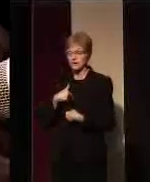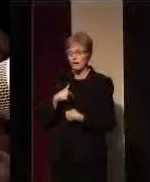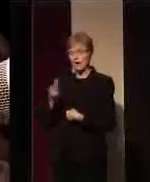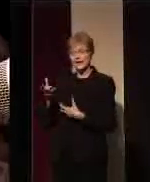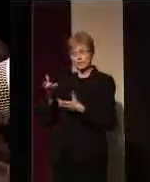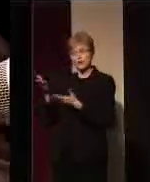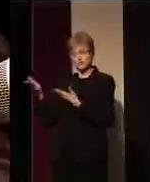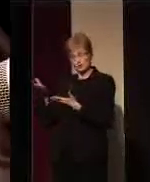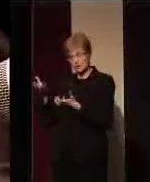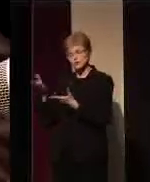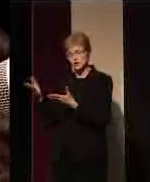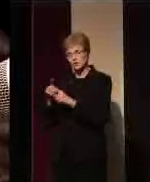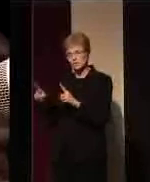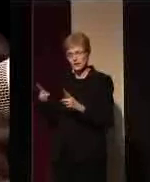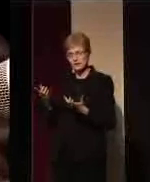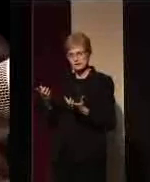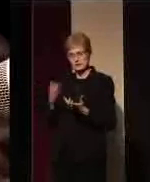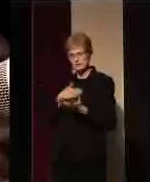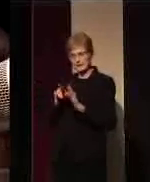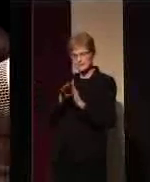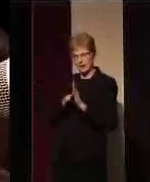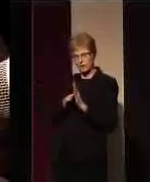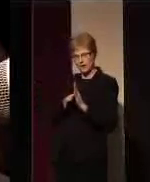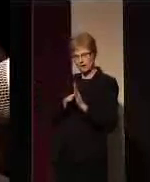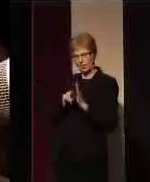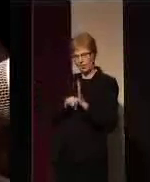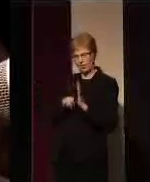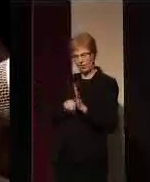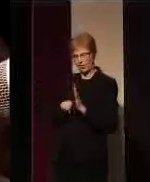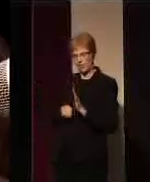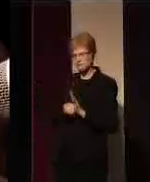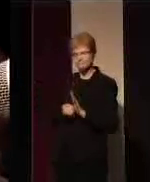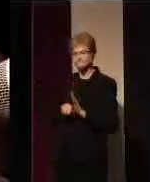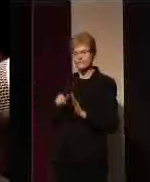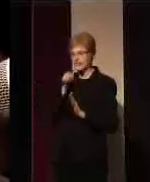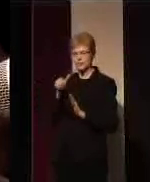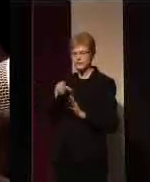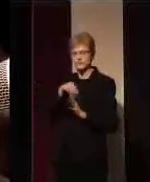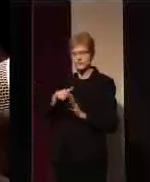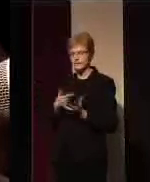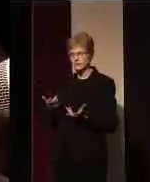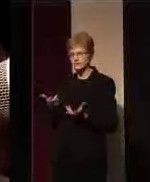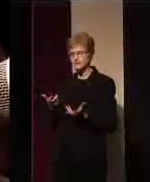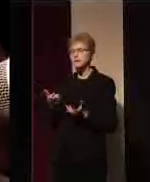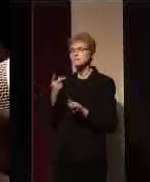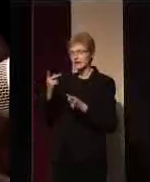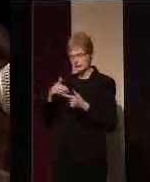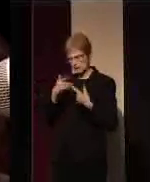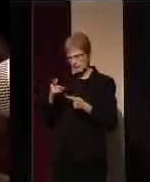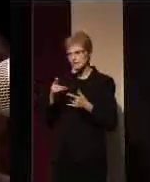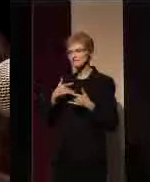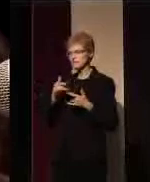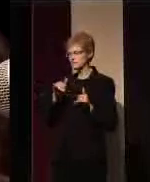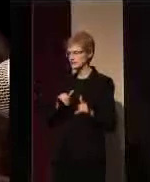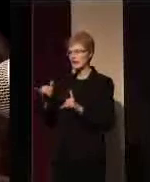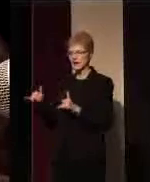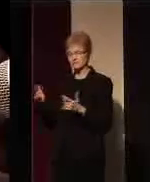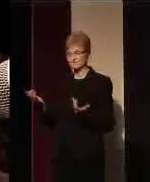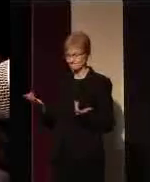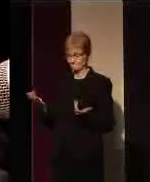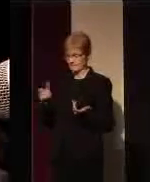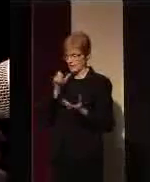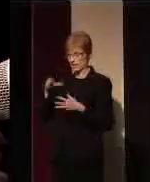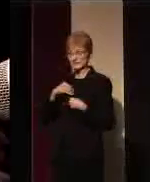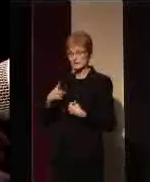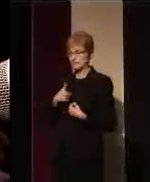He's so concerned about this background thing that it deterred him. And so I think a lot of young people just feel like, hey, they're not going to